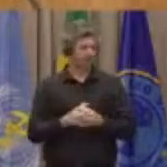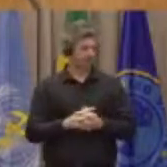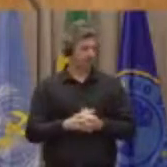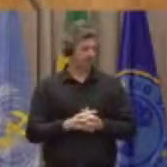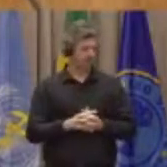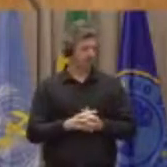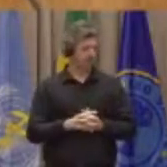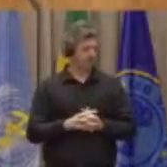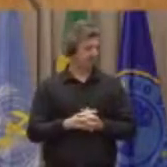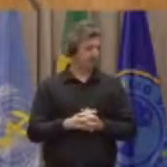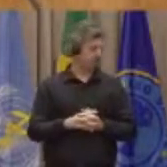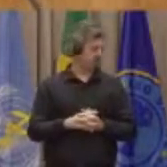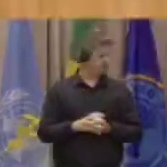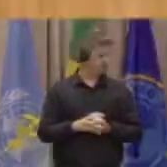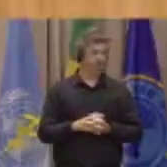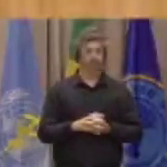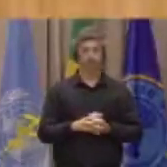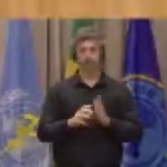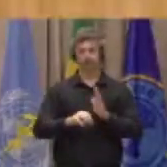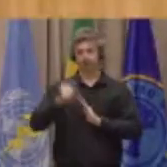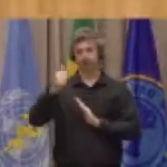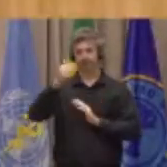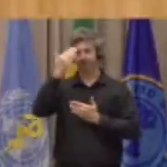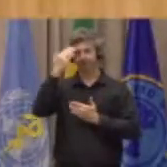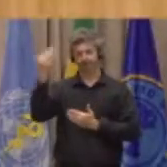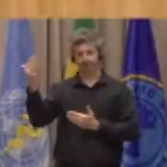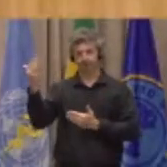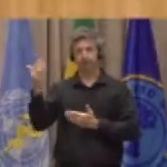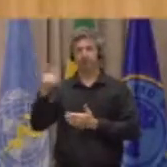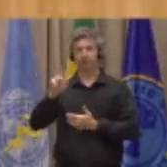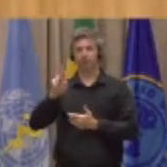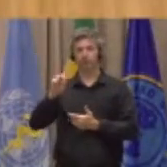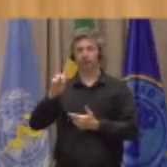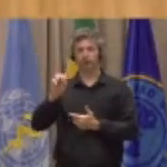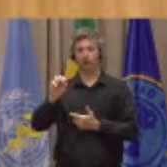that you need to do that?